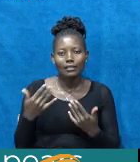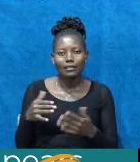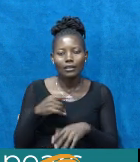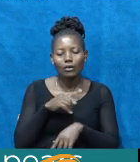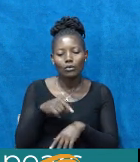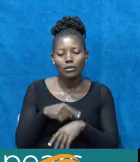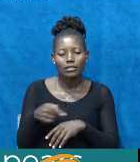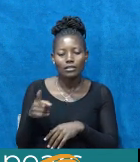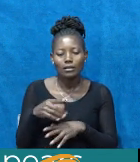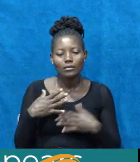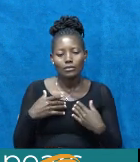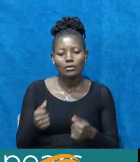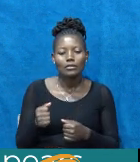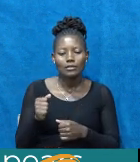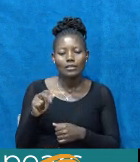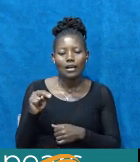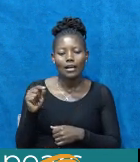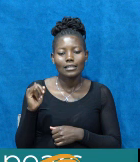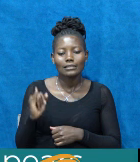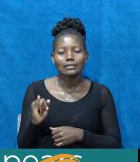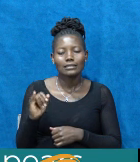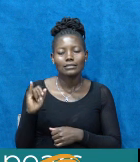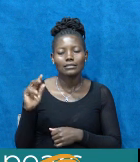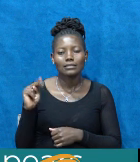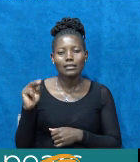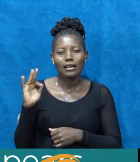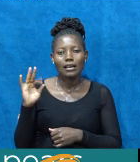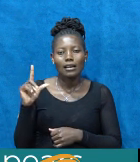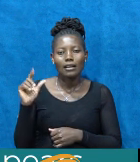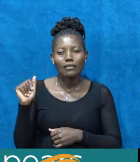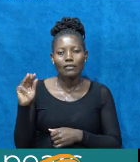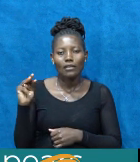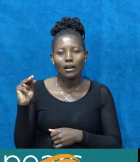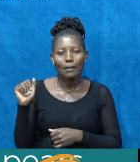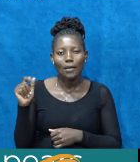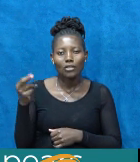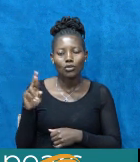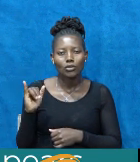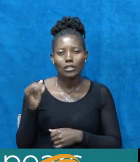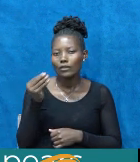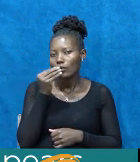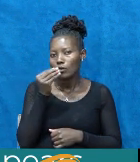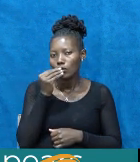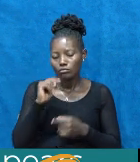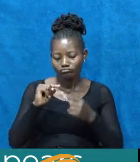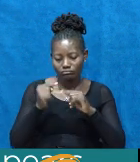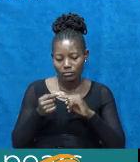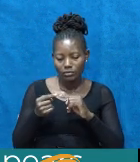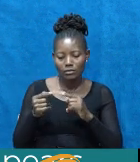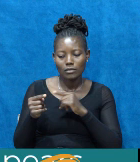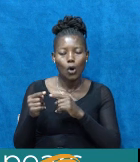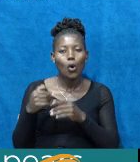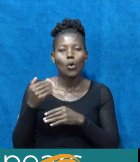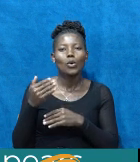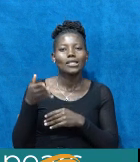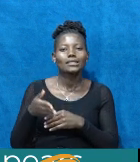comes to another key component when it comes to recovery is anti-inflammatory foods. We know with injury, inflammation is